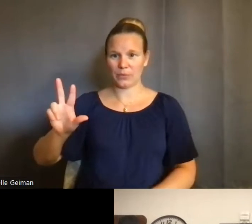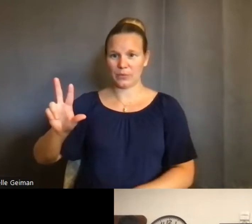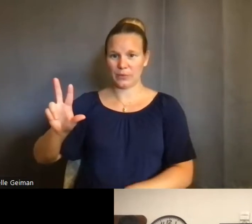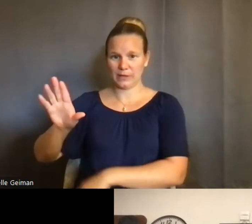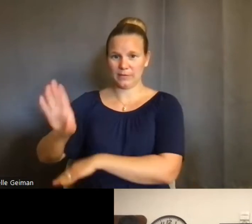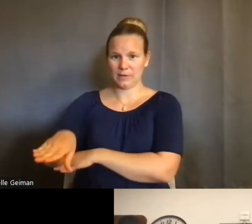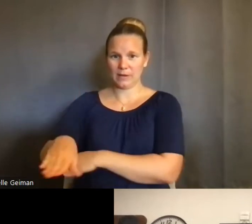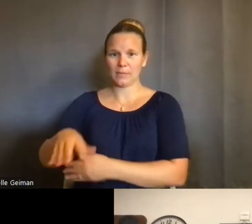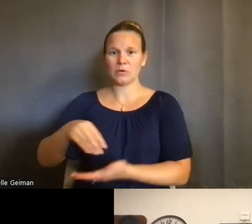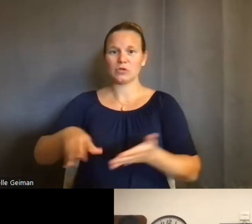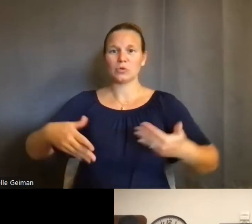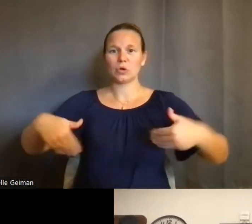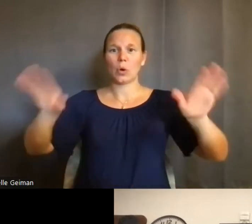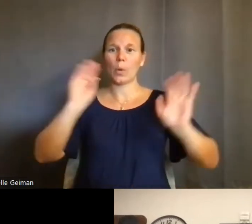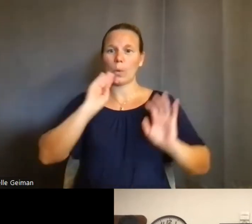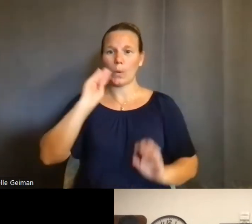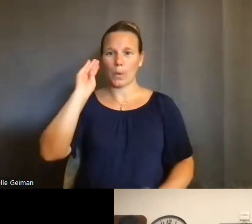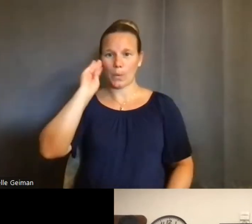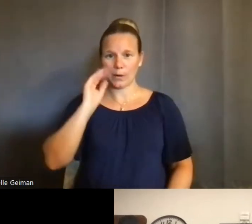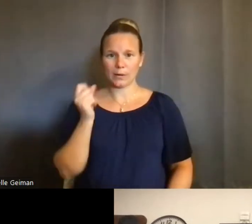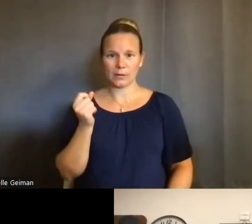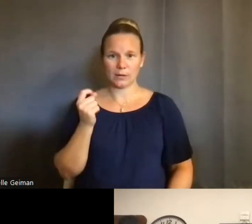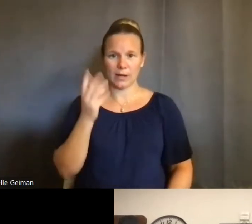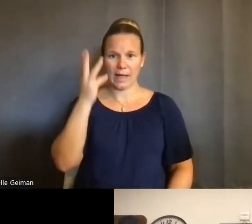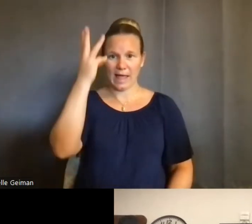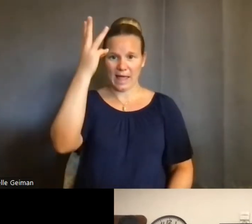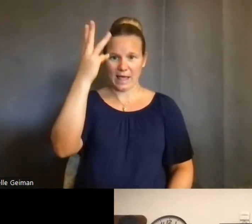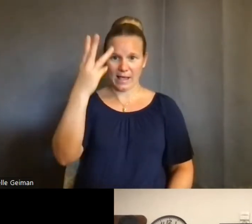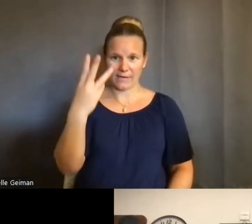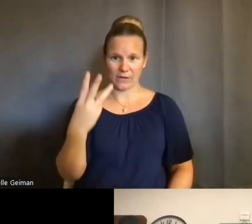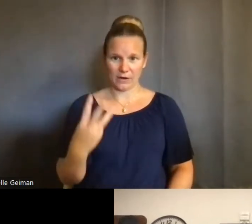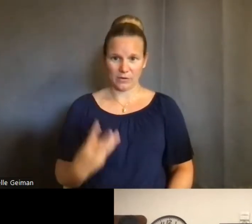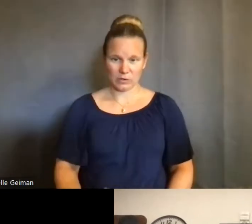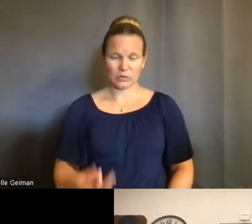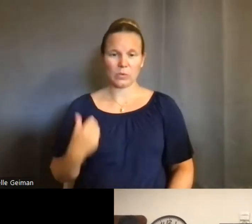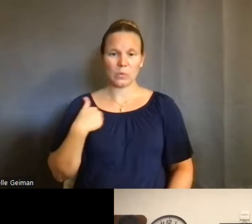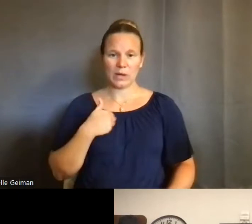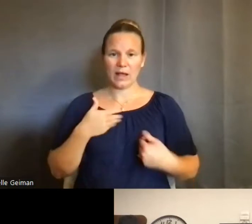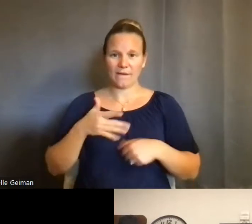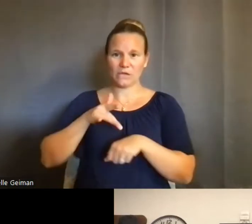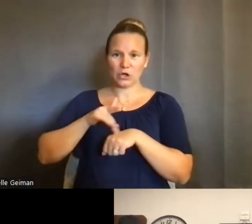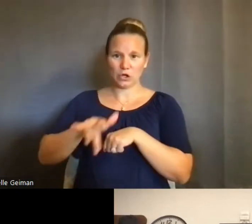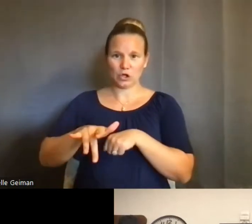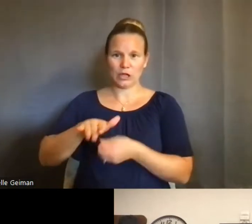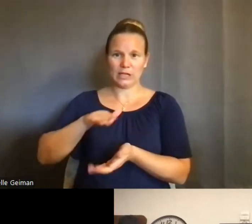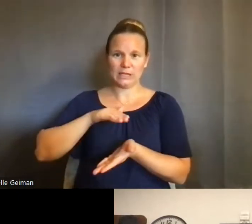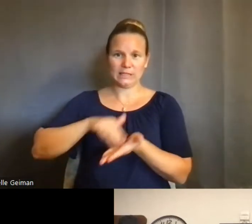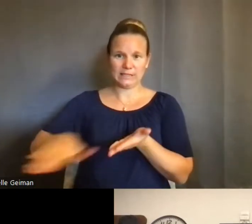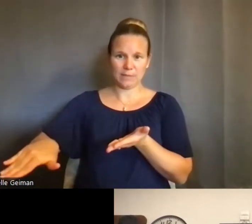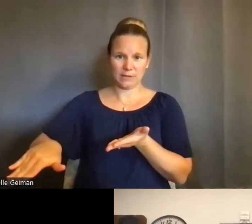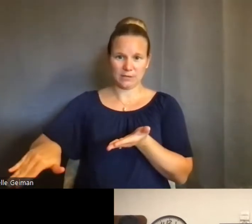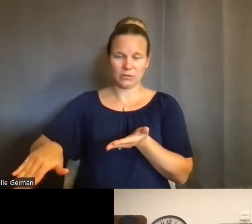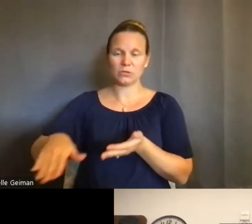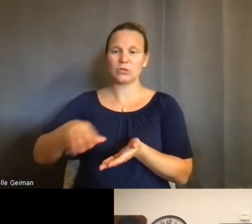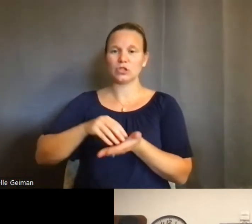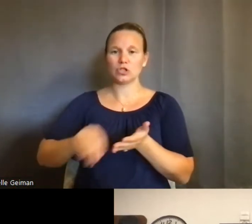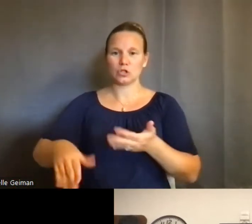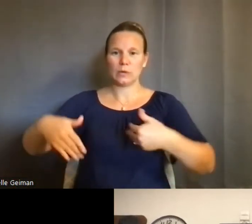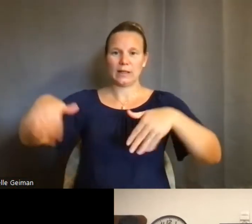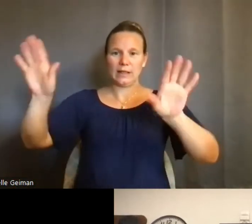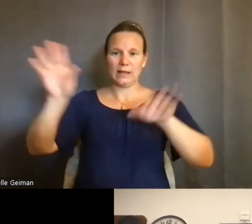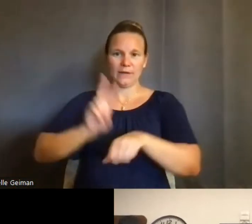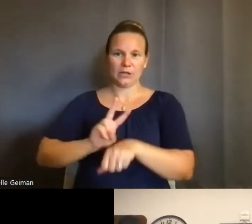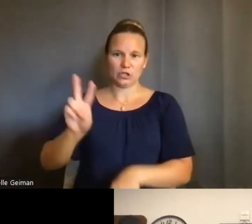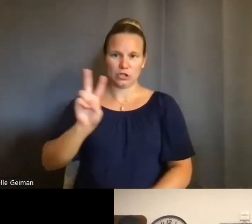students go home for the day. Every Wednesday, we have an early dismissal where students are released at 2 p.m.